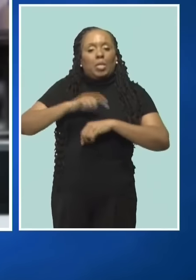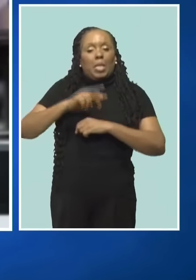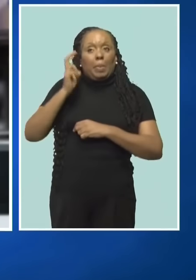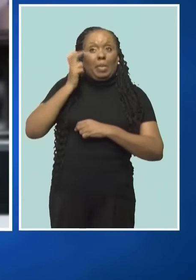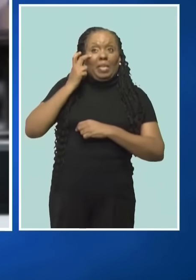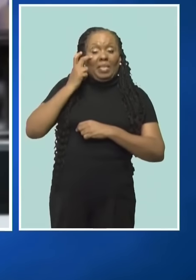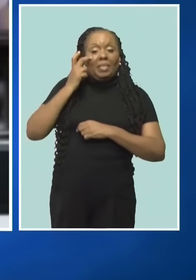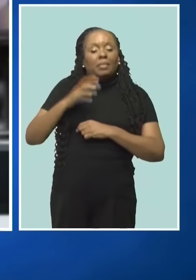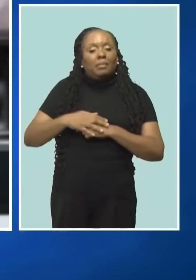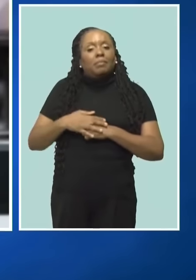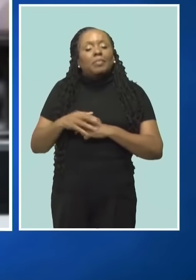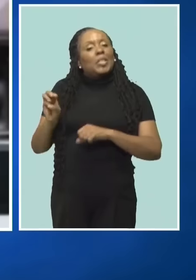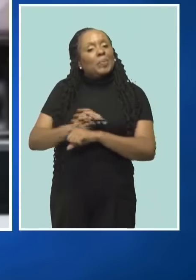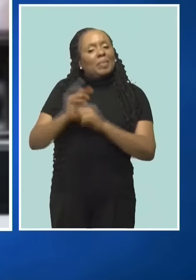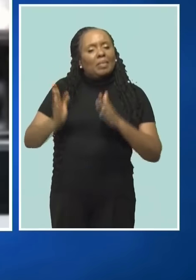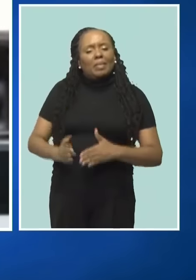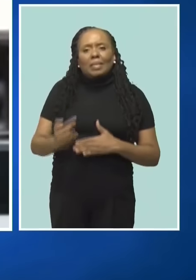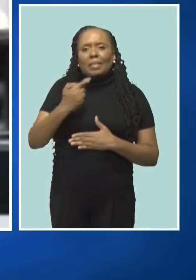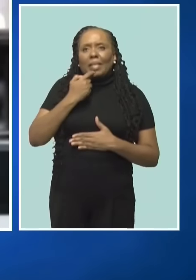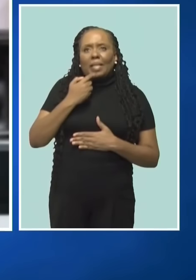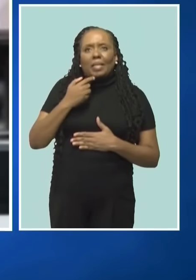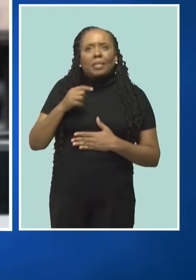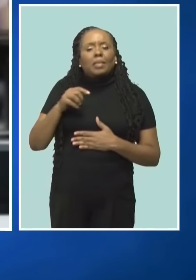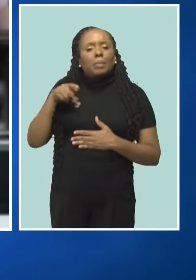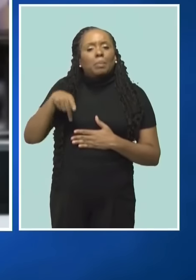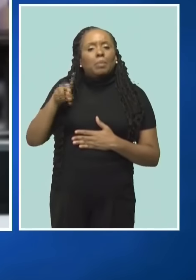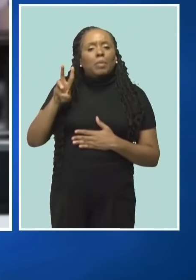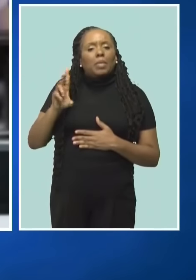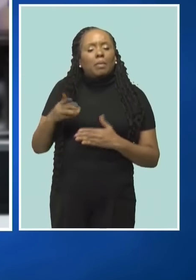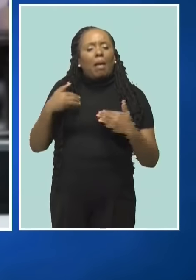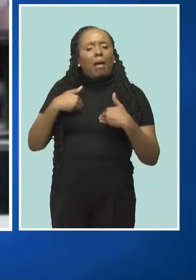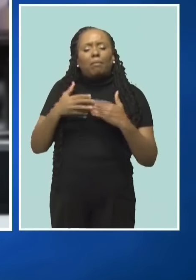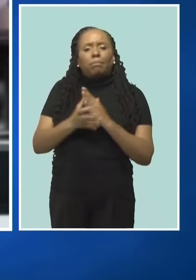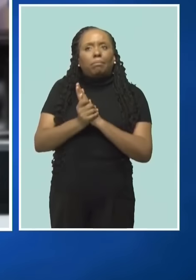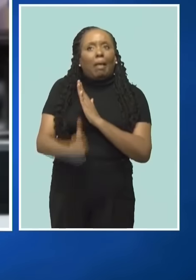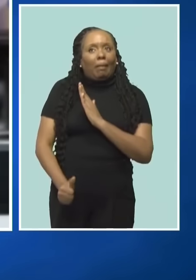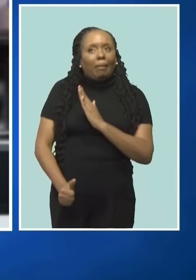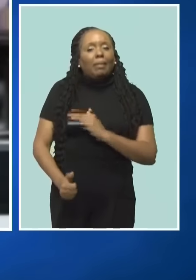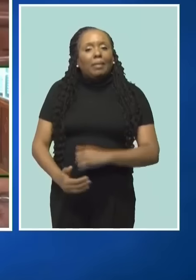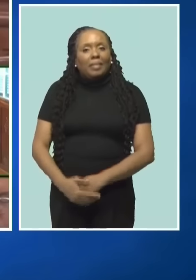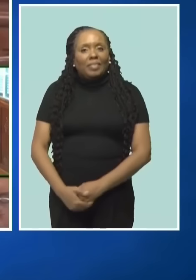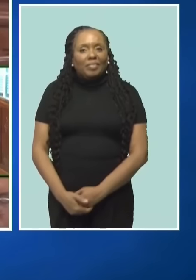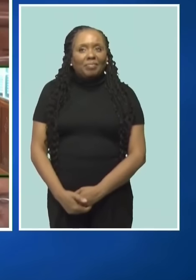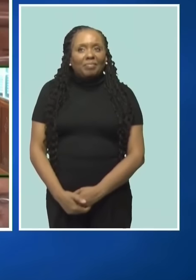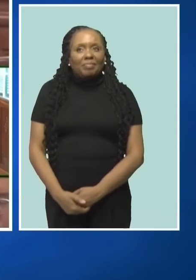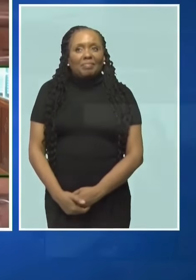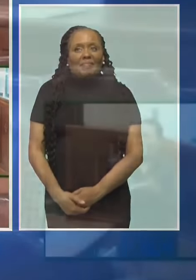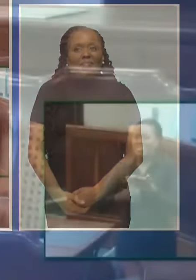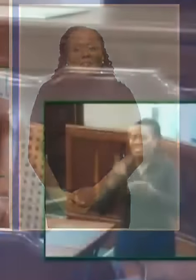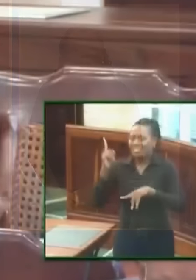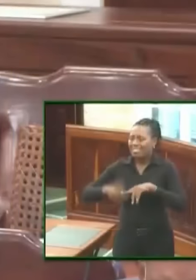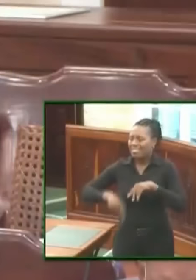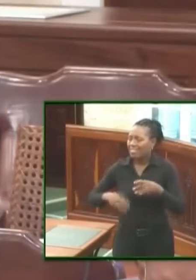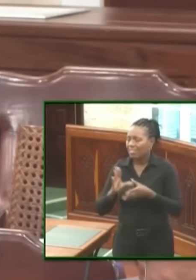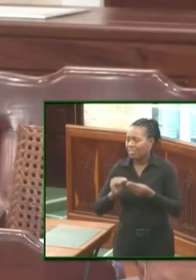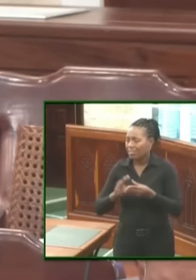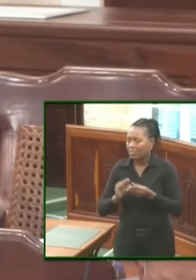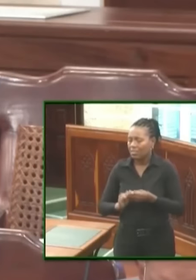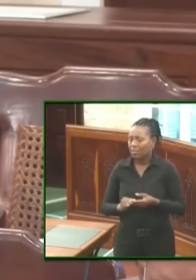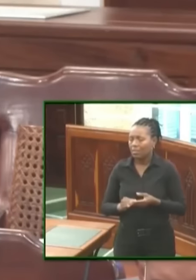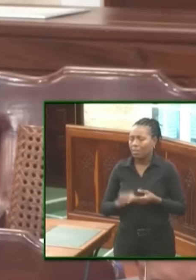years. Minister Duguid says members of the disabled community possess talent. There are many, many people in